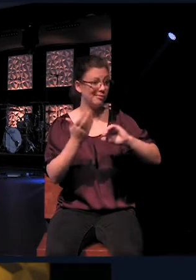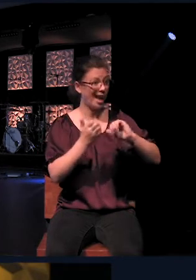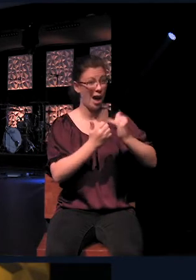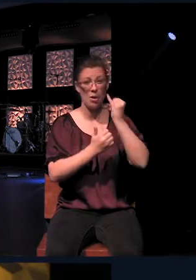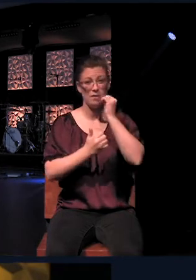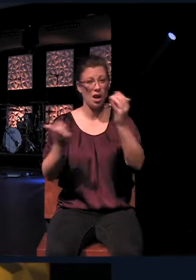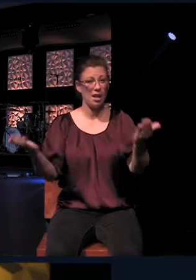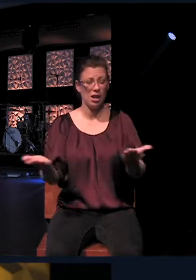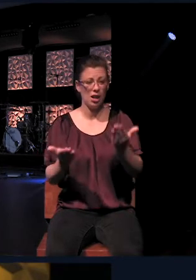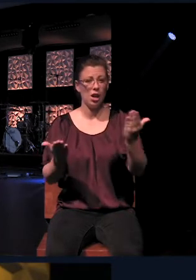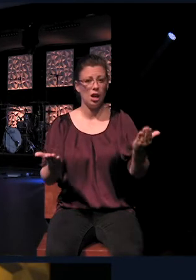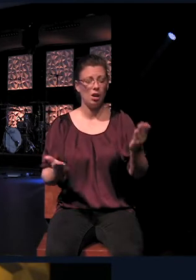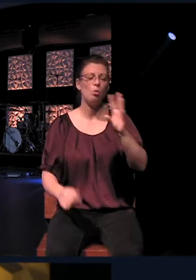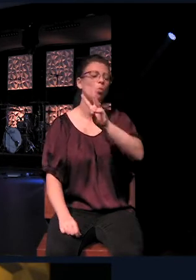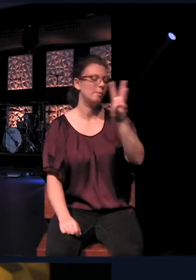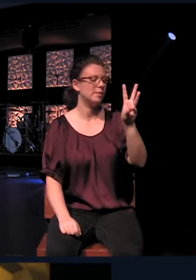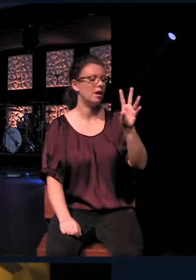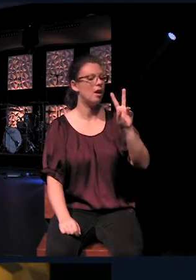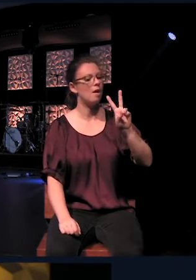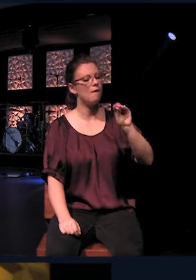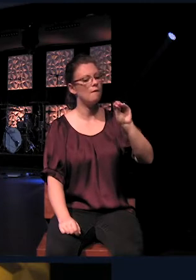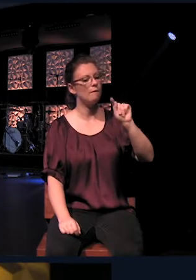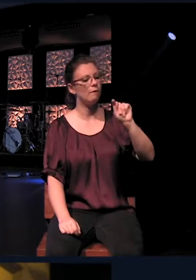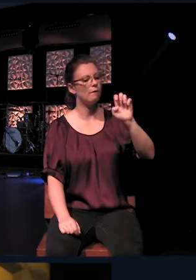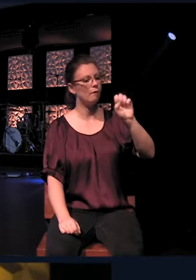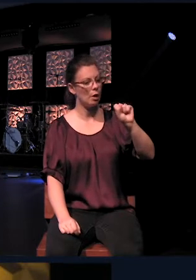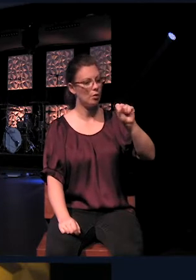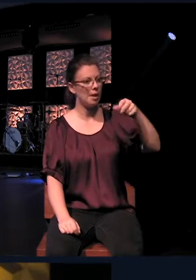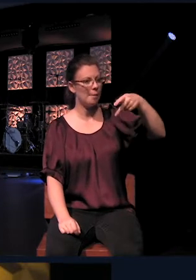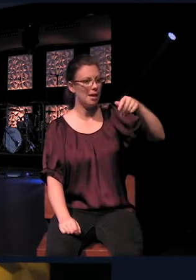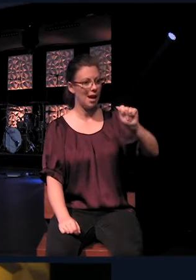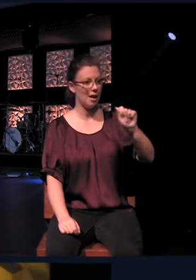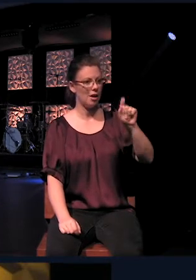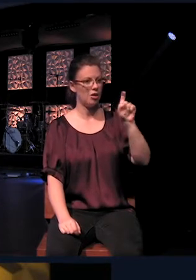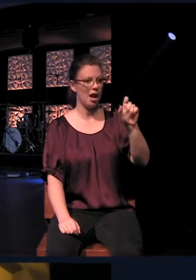votespa.com, and you could register that way as well.